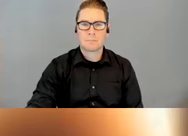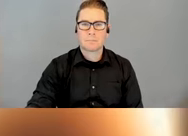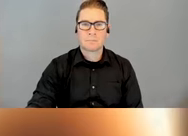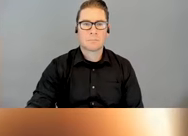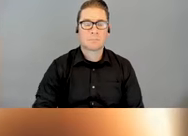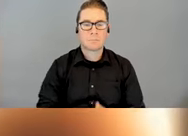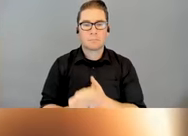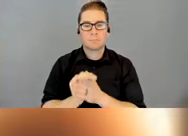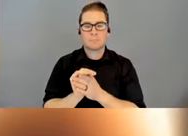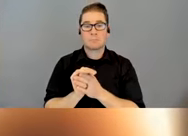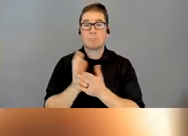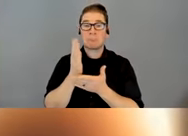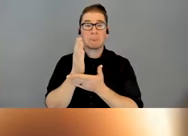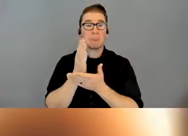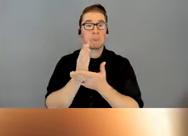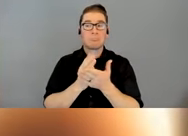So some tips for